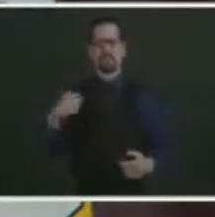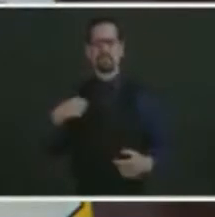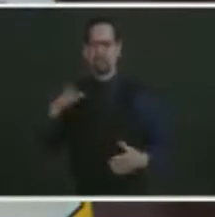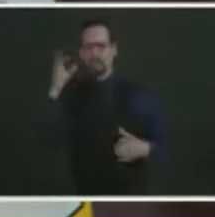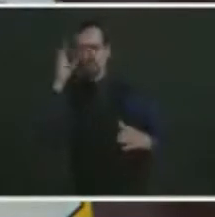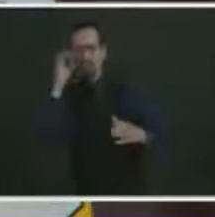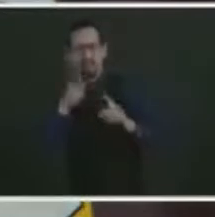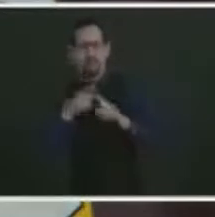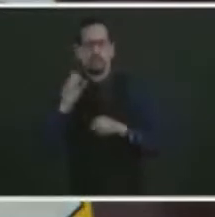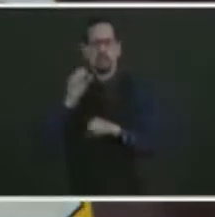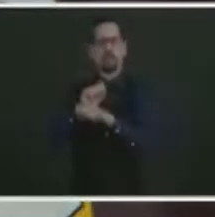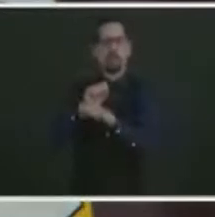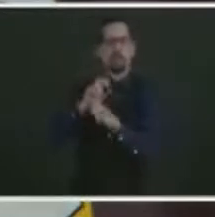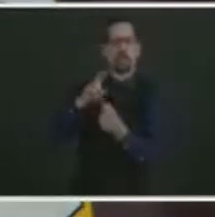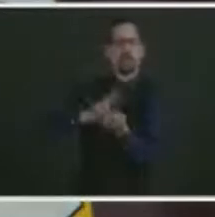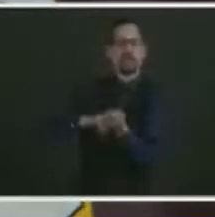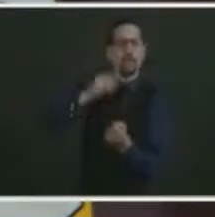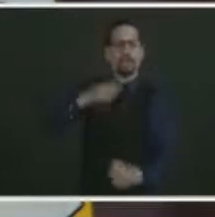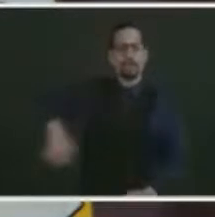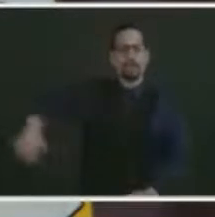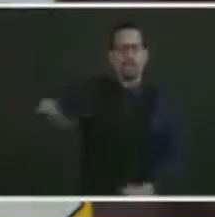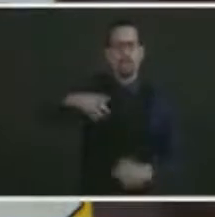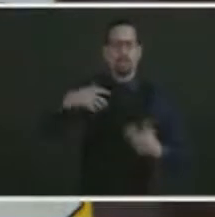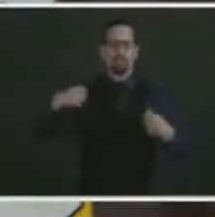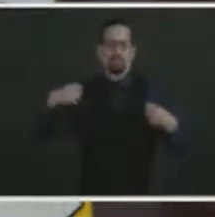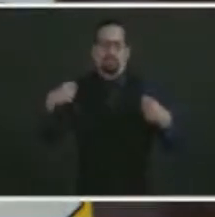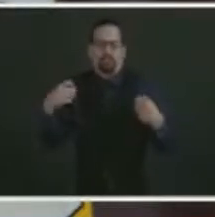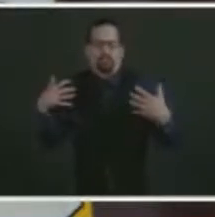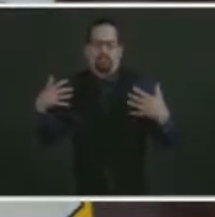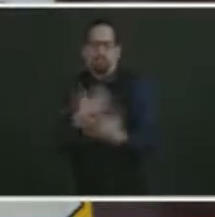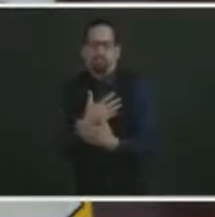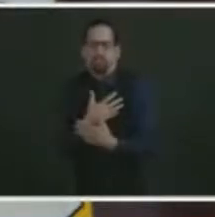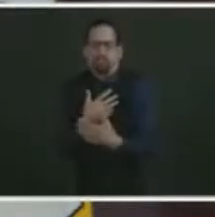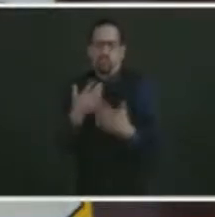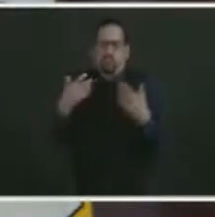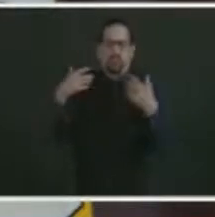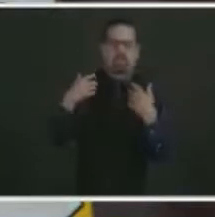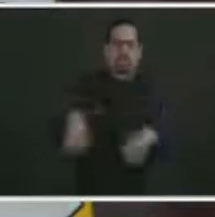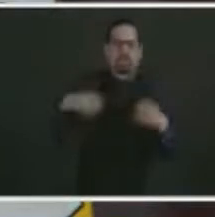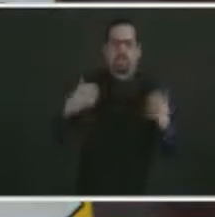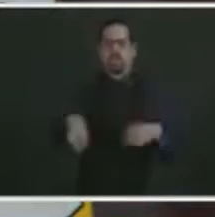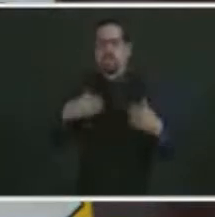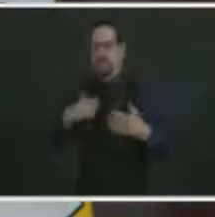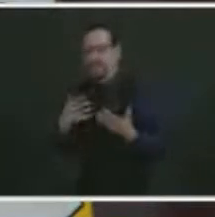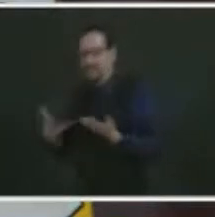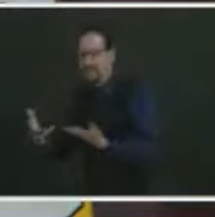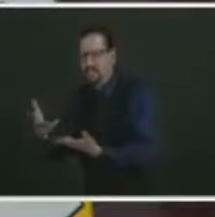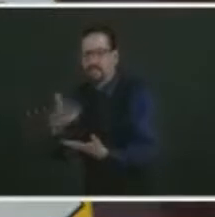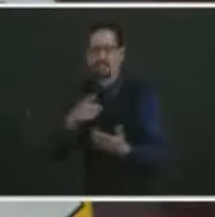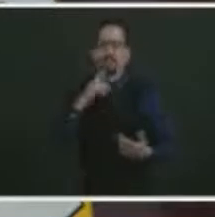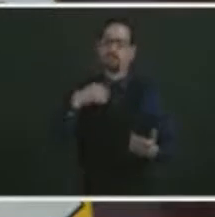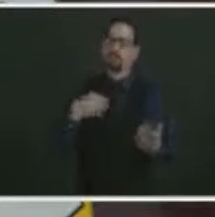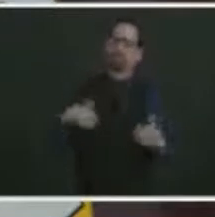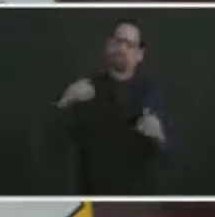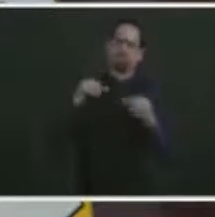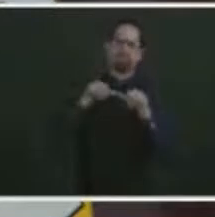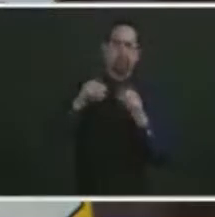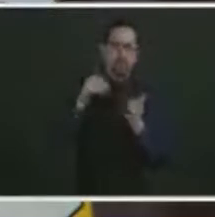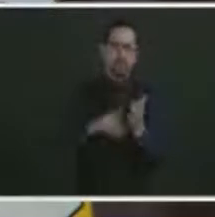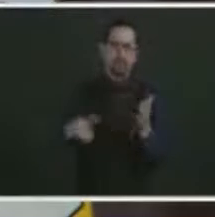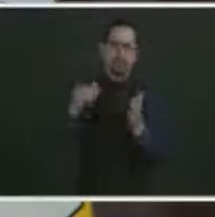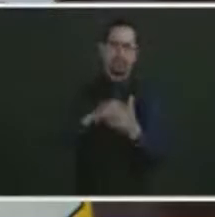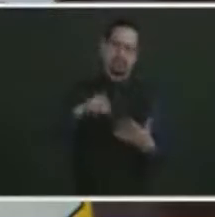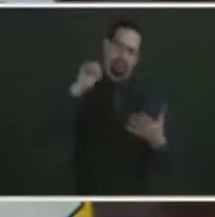afraid. So it is not ideal. That I've said so many times. I am almost always faced with two